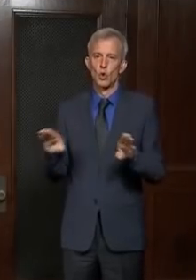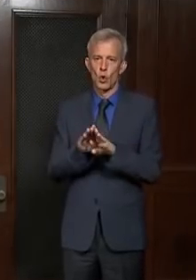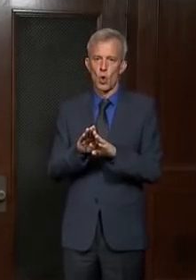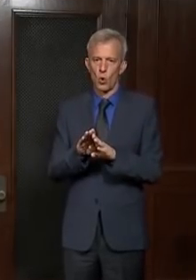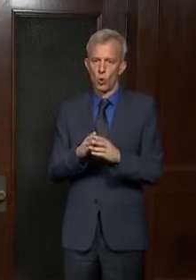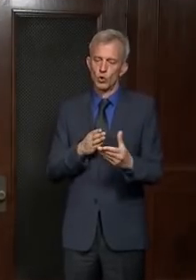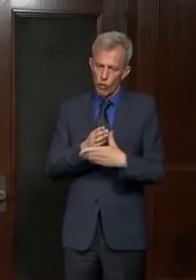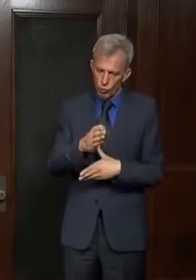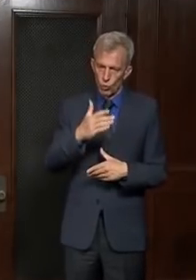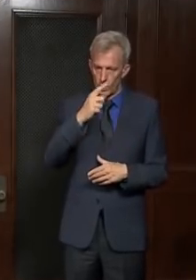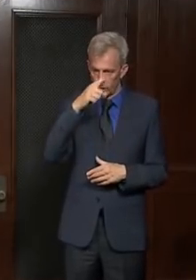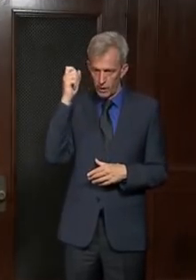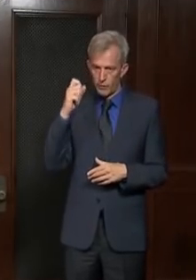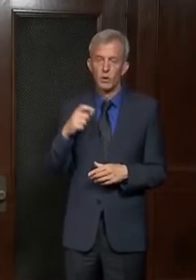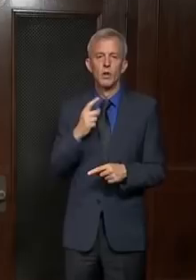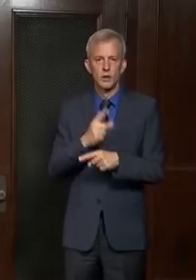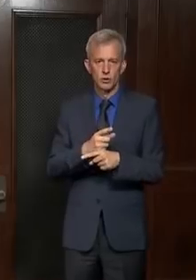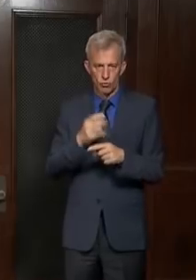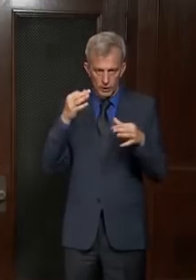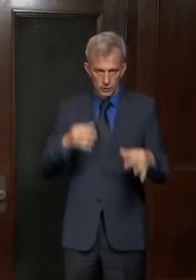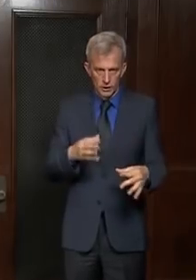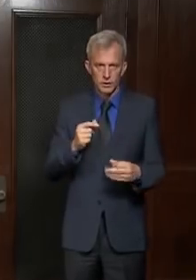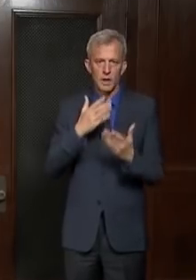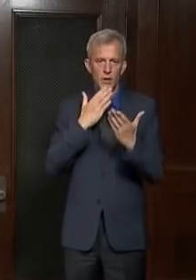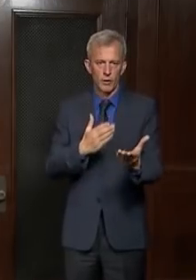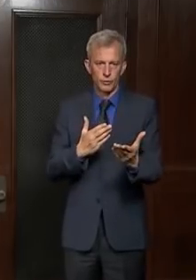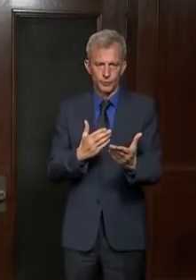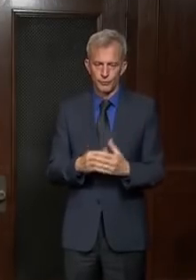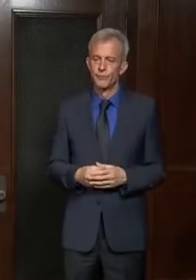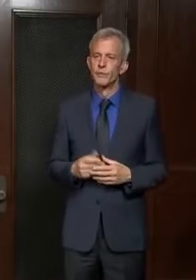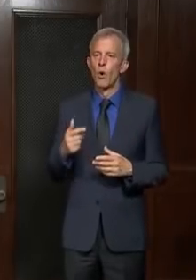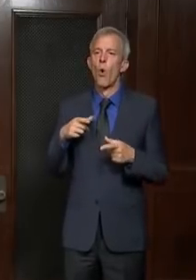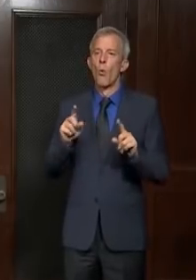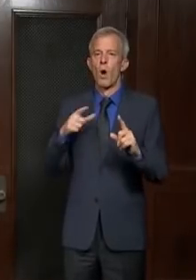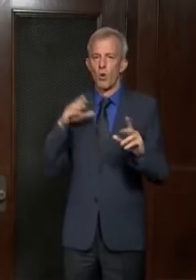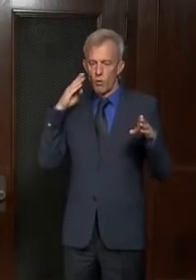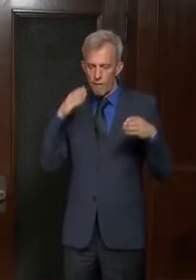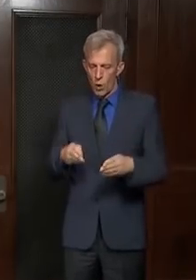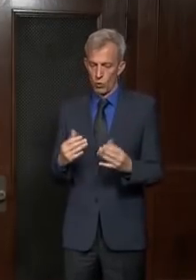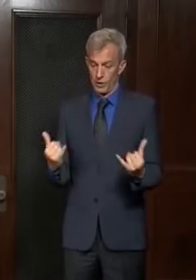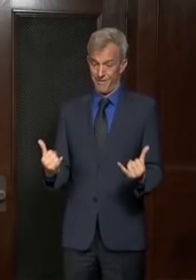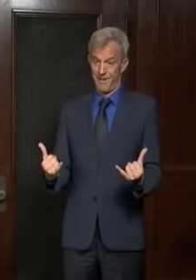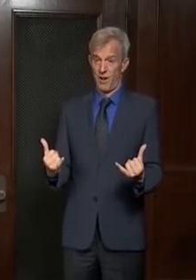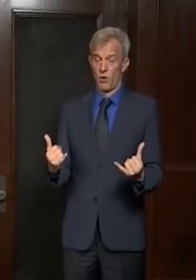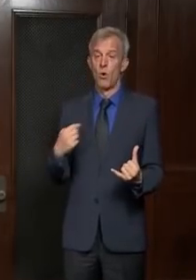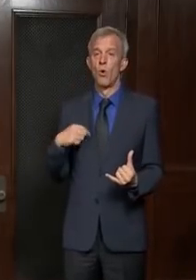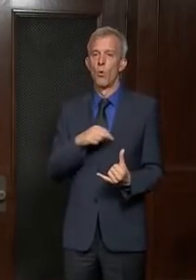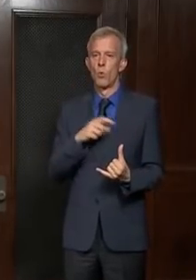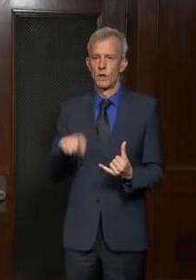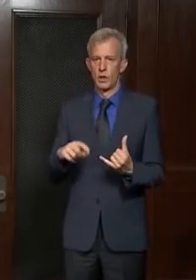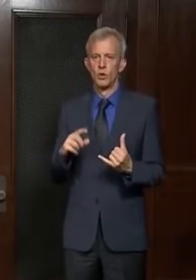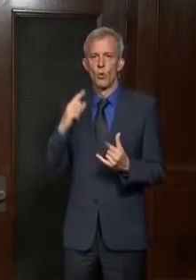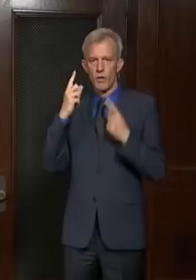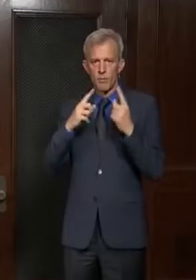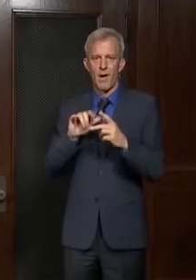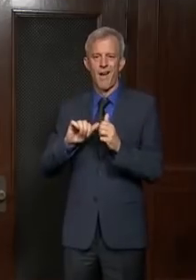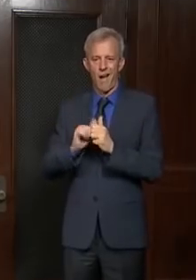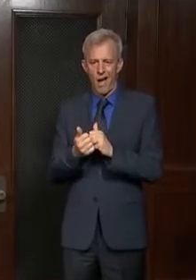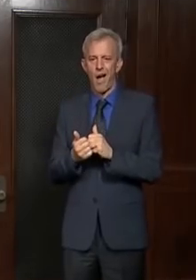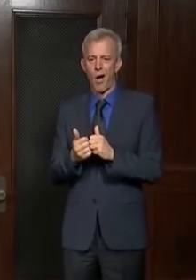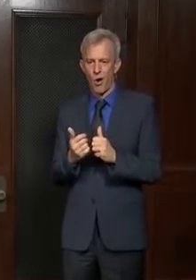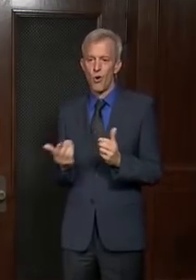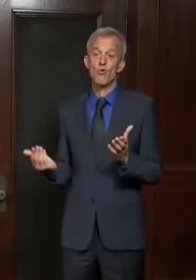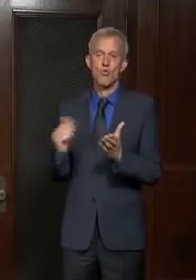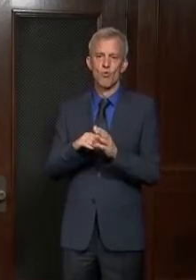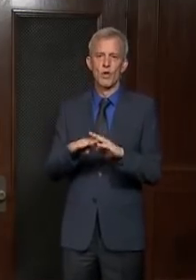thank you for that. While we're focused on the here and now, we do need to begin to think about how we will reopen the economy. And I look forward to